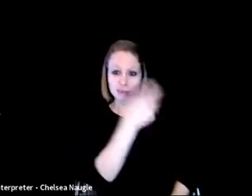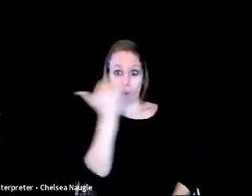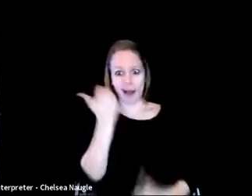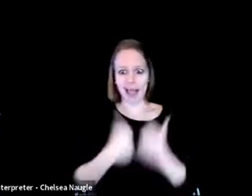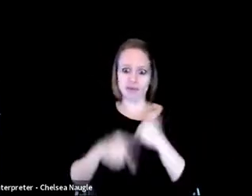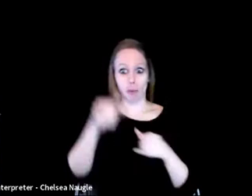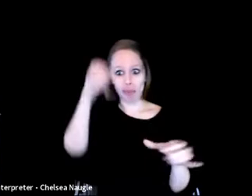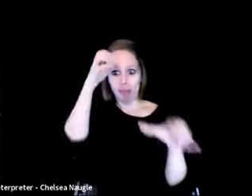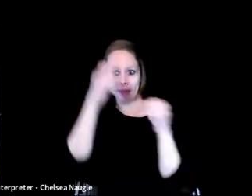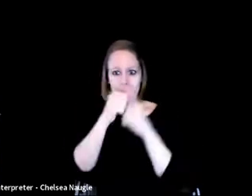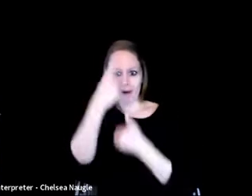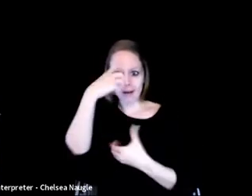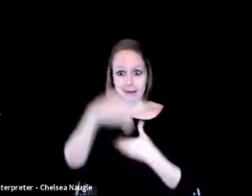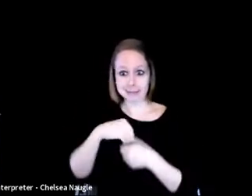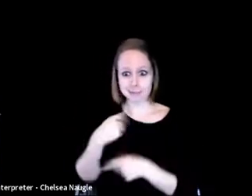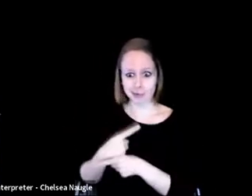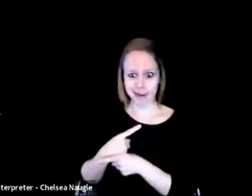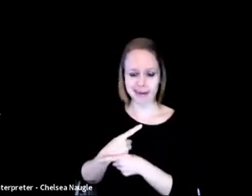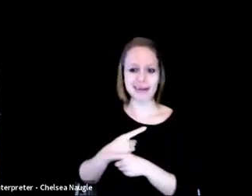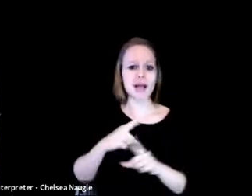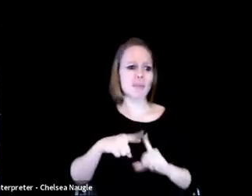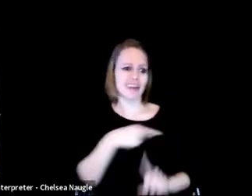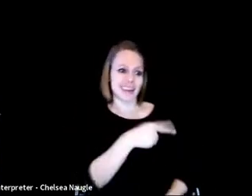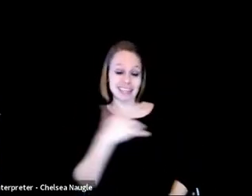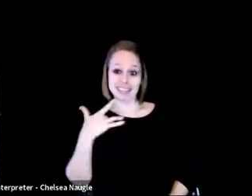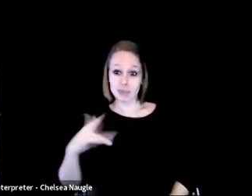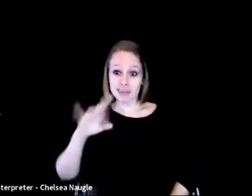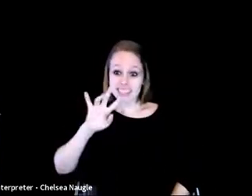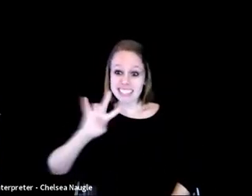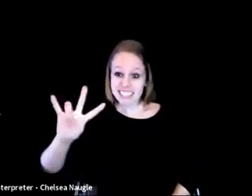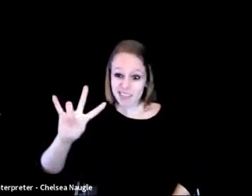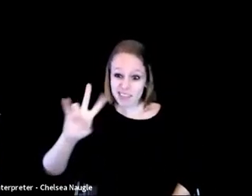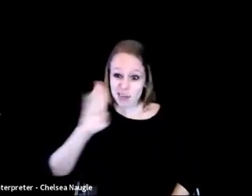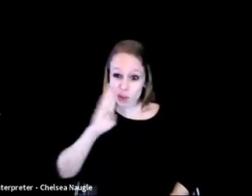doesn't look like what a typical 7-year-old does at a birthday party.